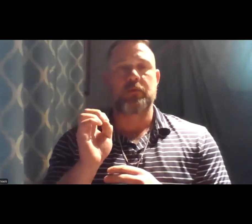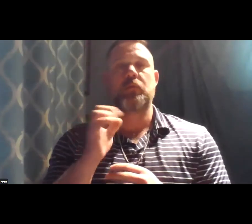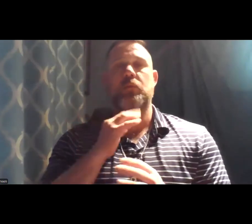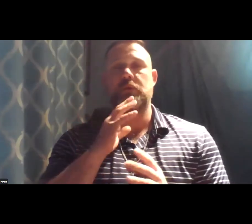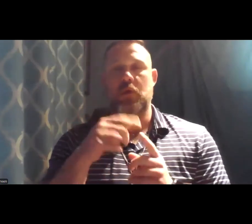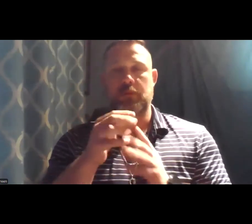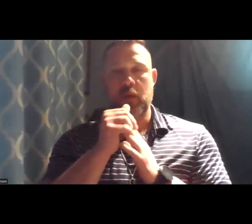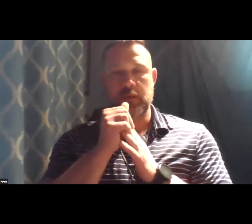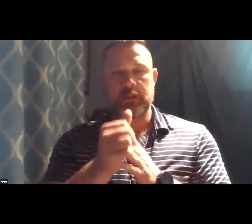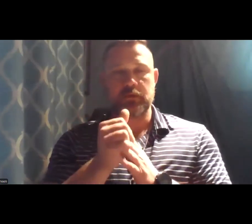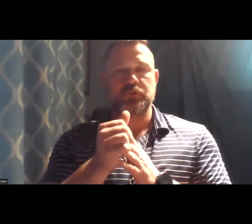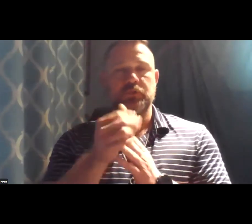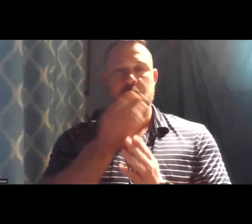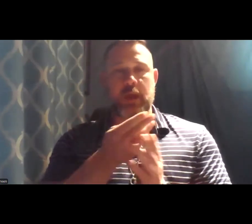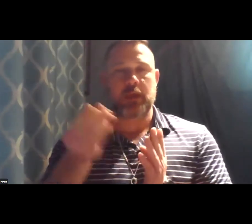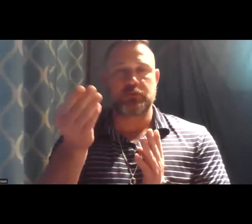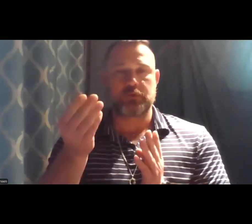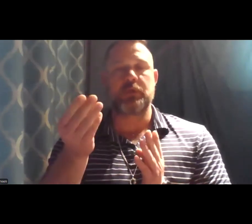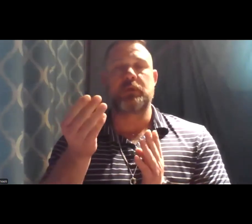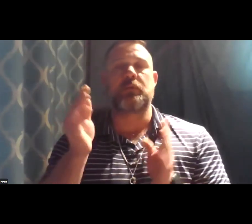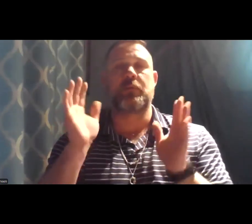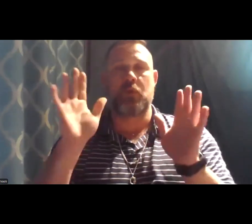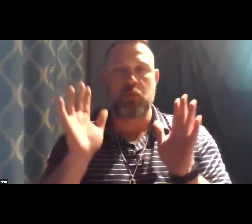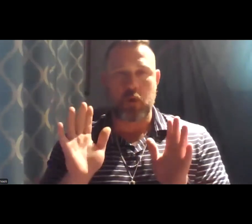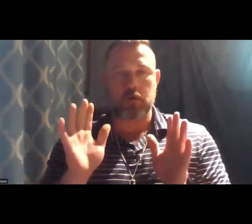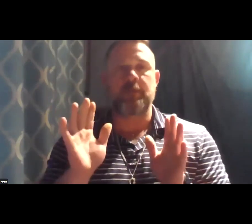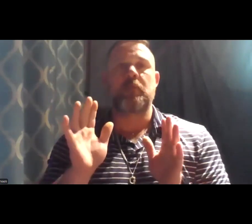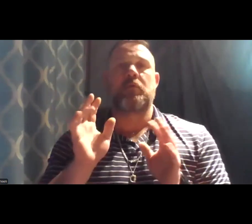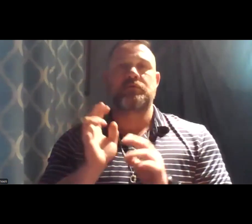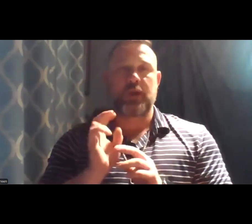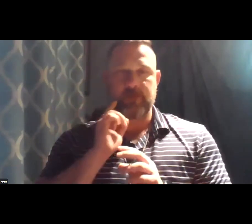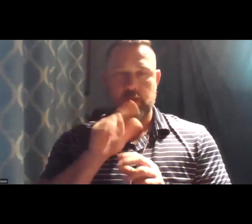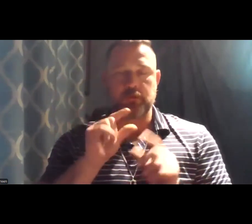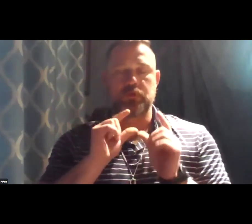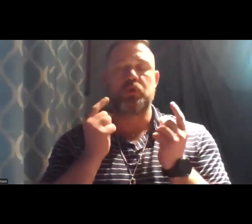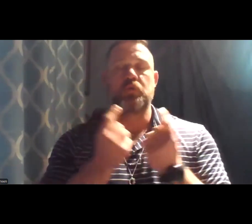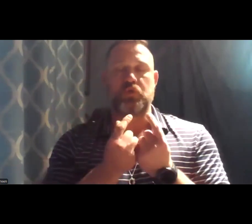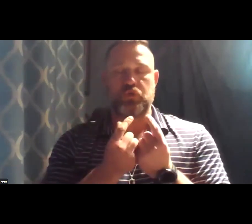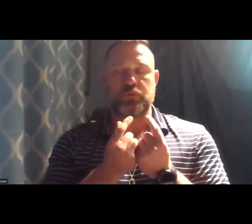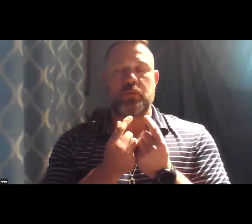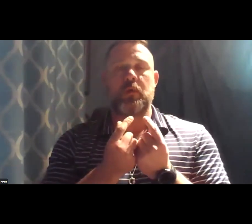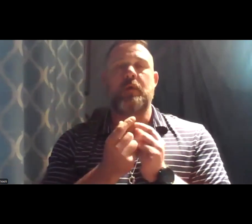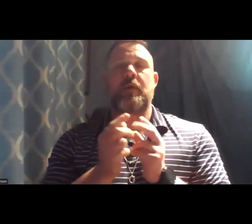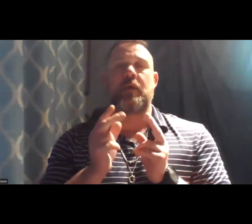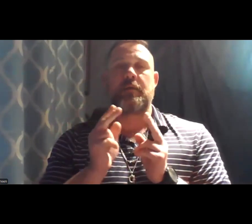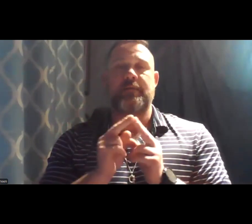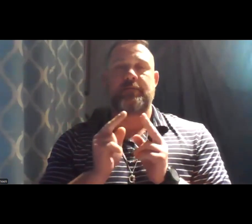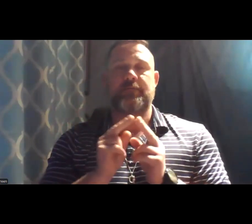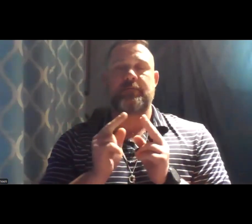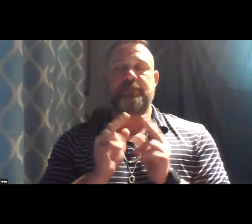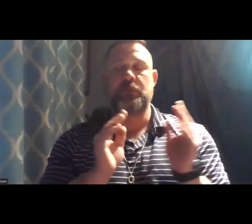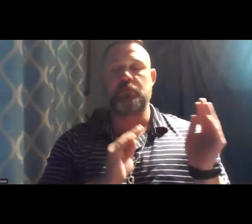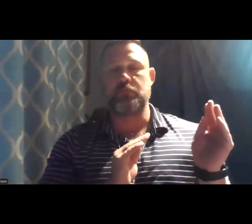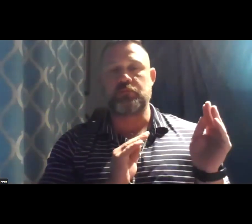the leadership baton passing. You've been an outstanding chair of this group and have really moved it in such